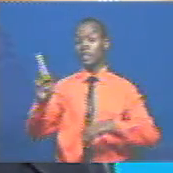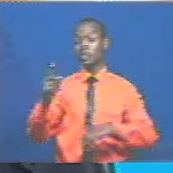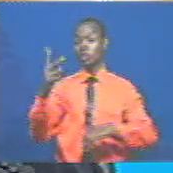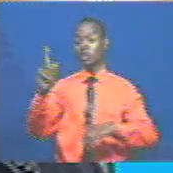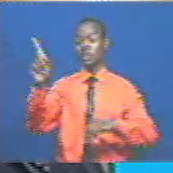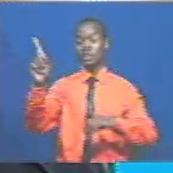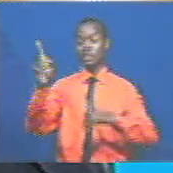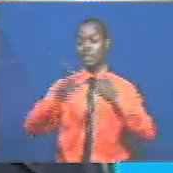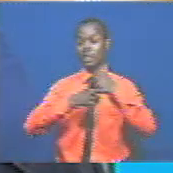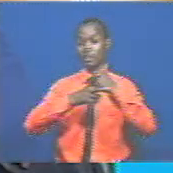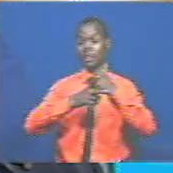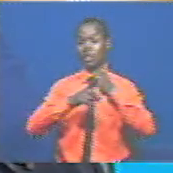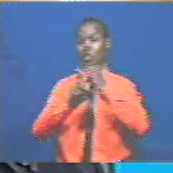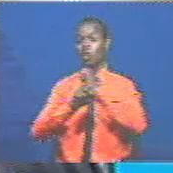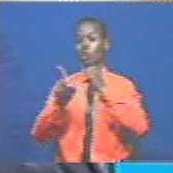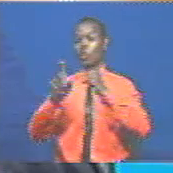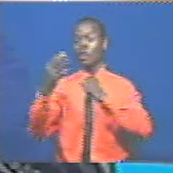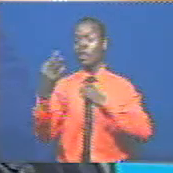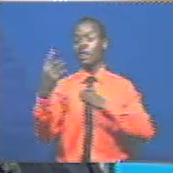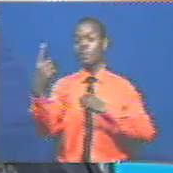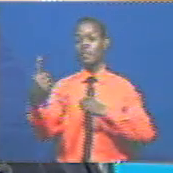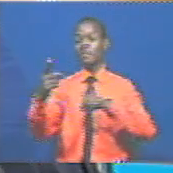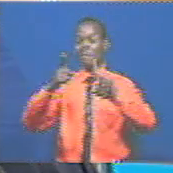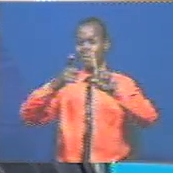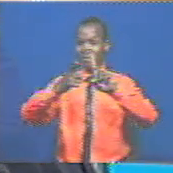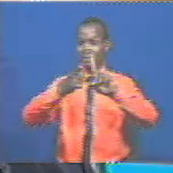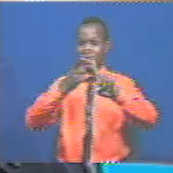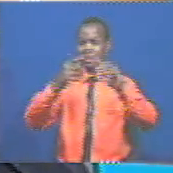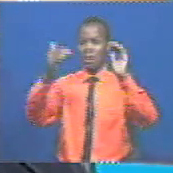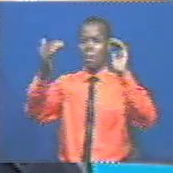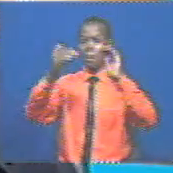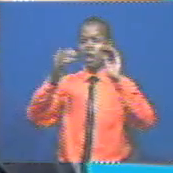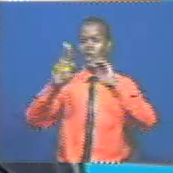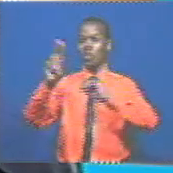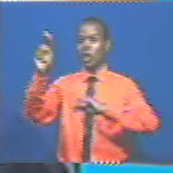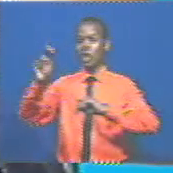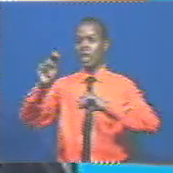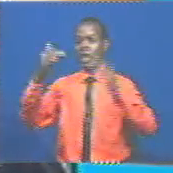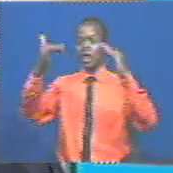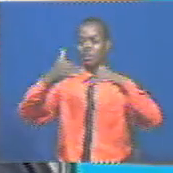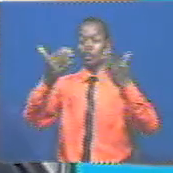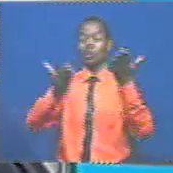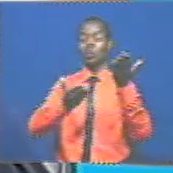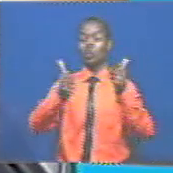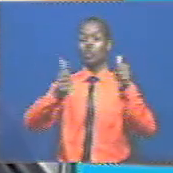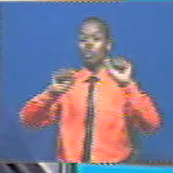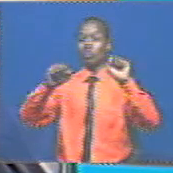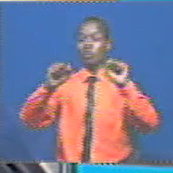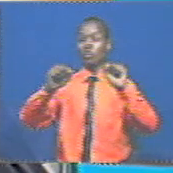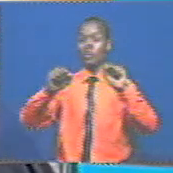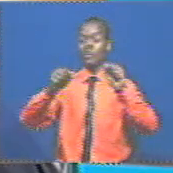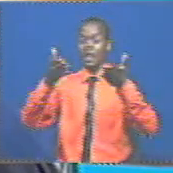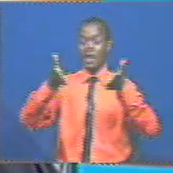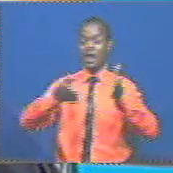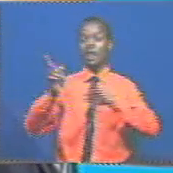these month is the first session of the UN habitat assembly which will be held like would be to be held right here in Nairobi